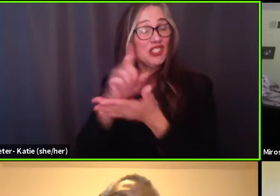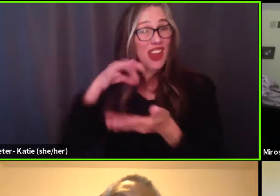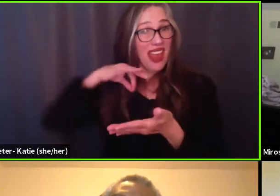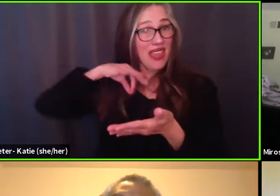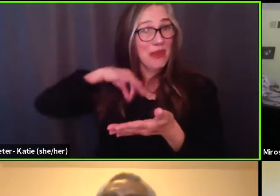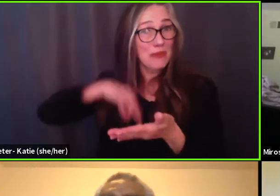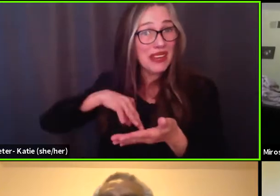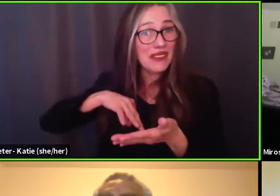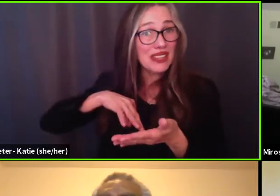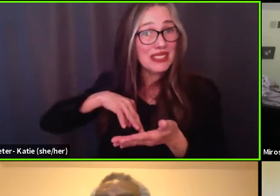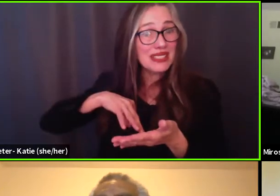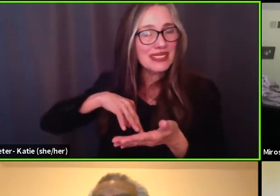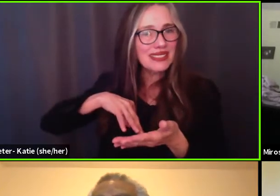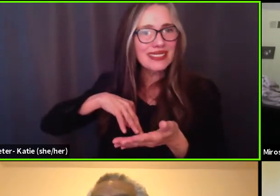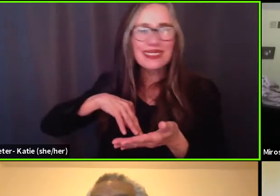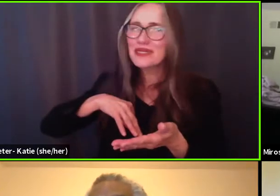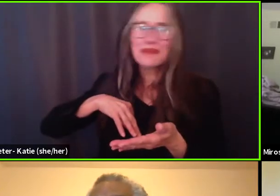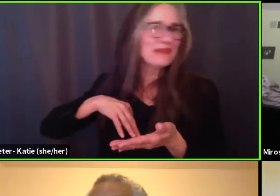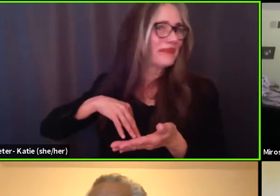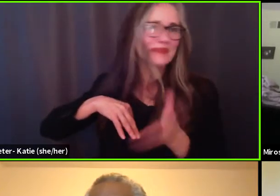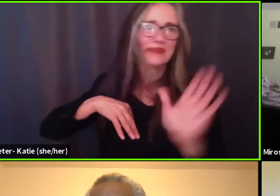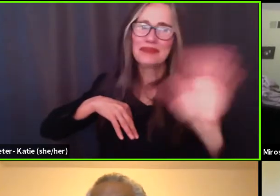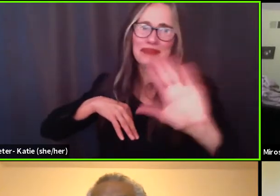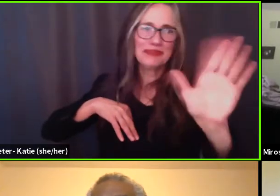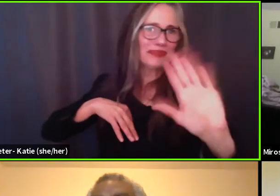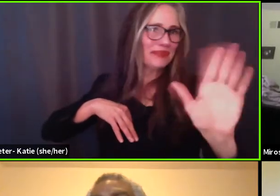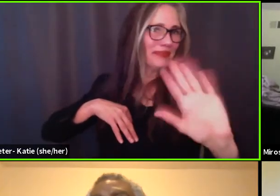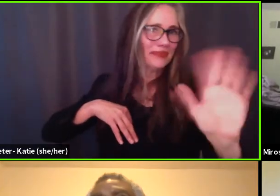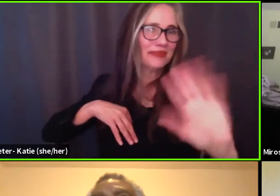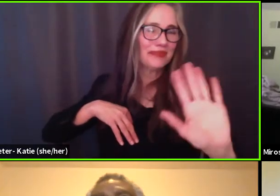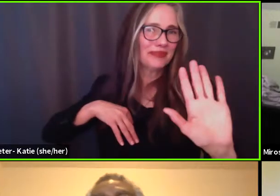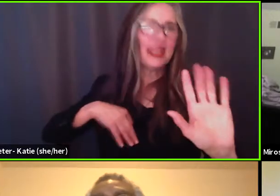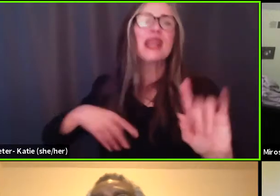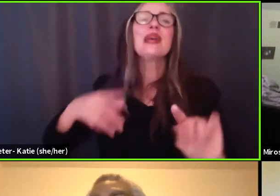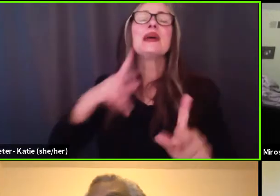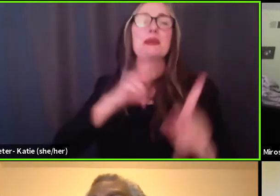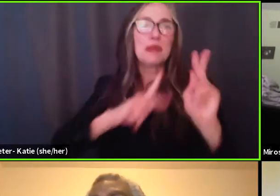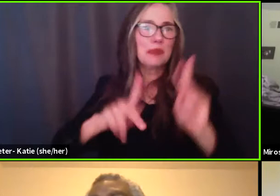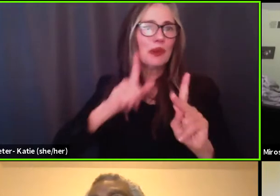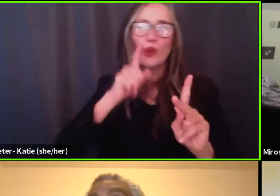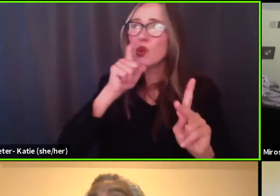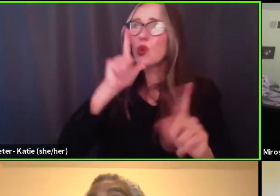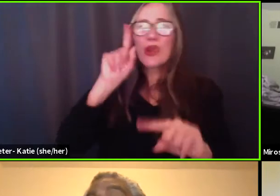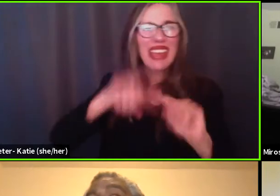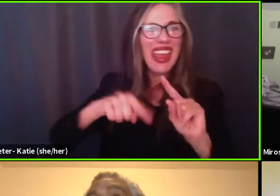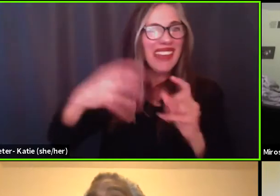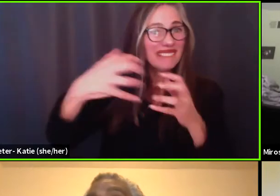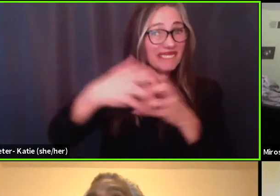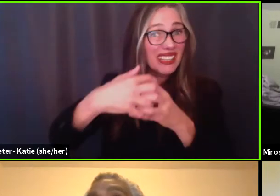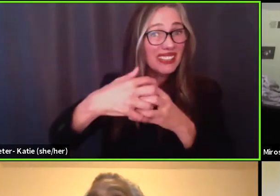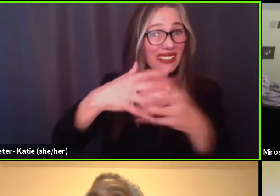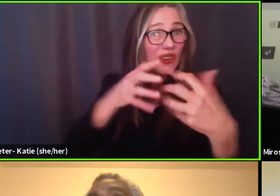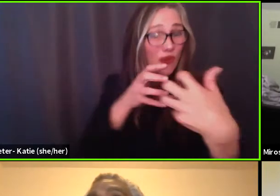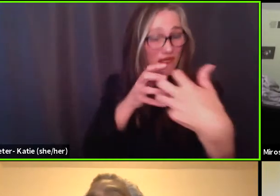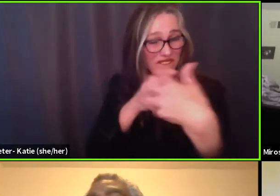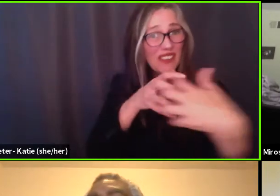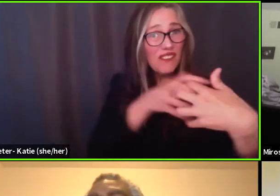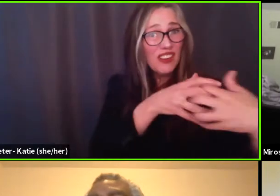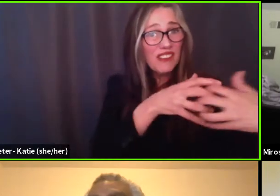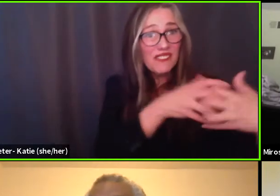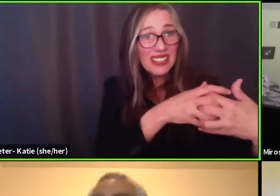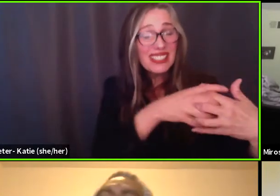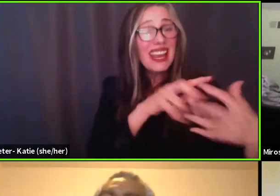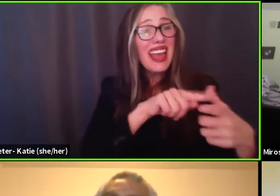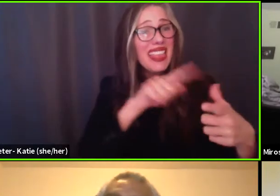particularly vulnerable to these kinds of provocations i think it's fair to suggest that in the situation of germany they've been able to